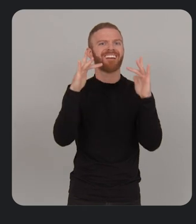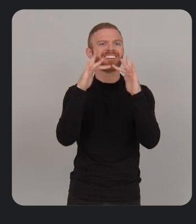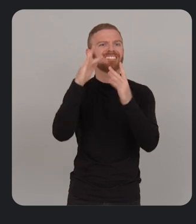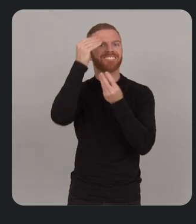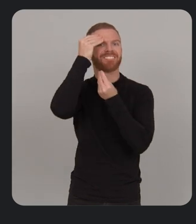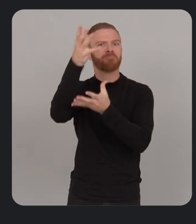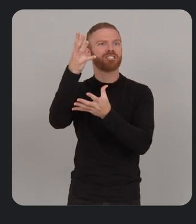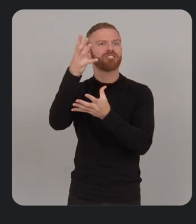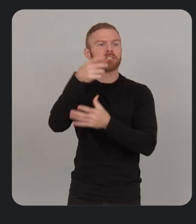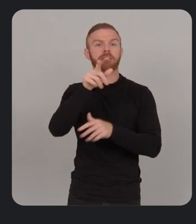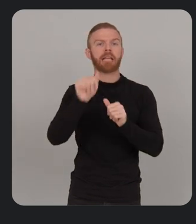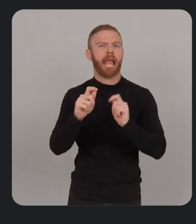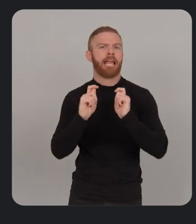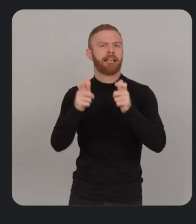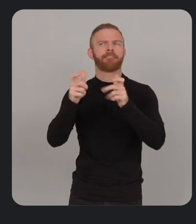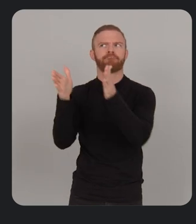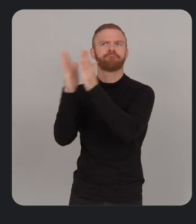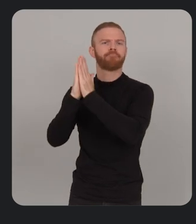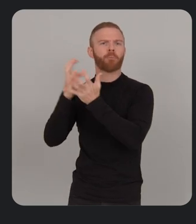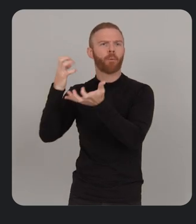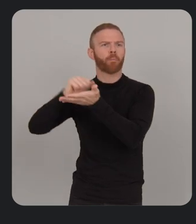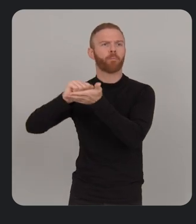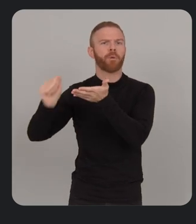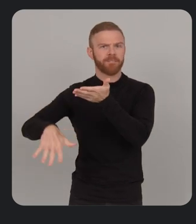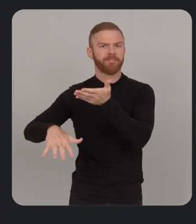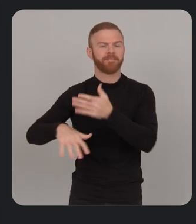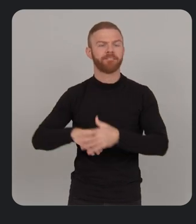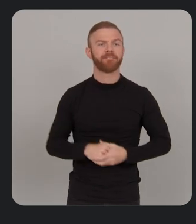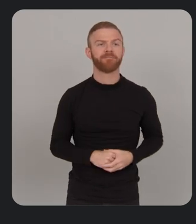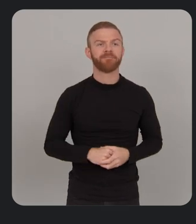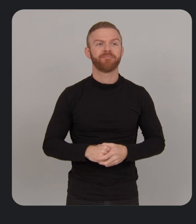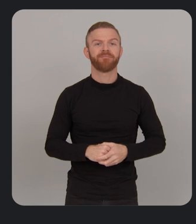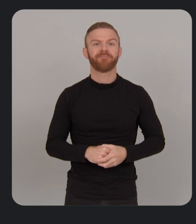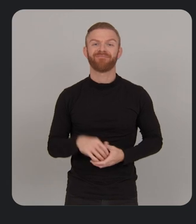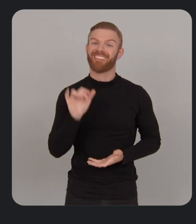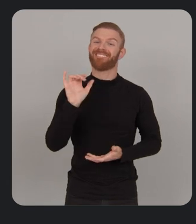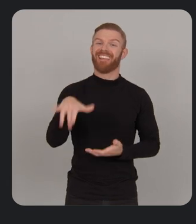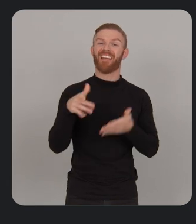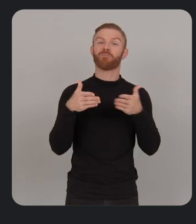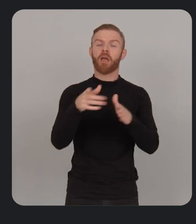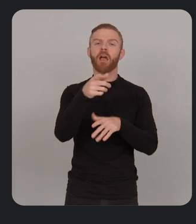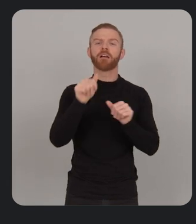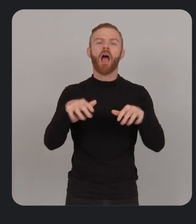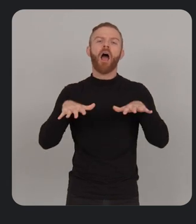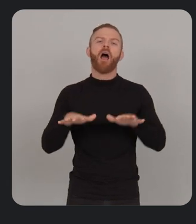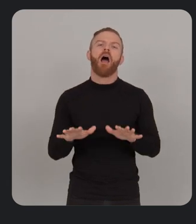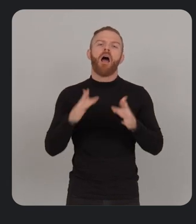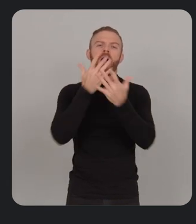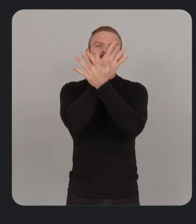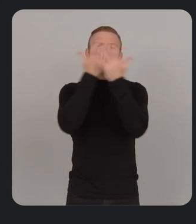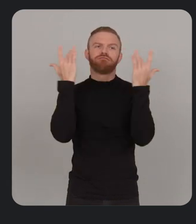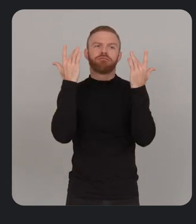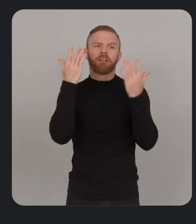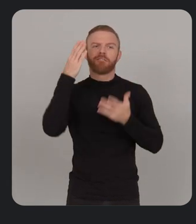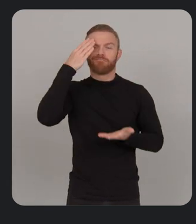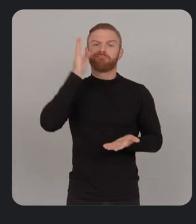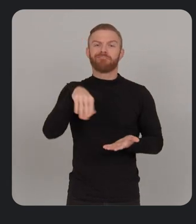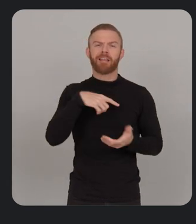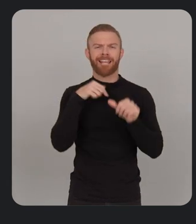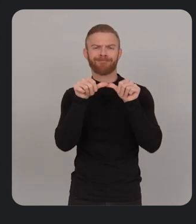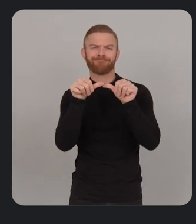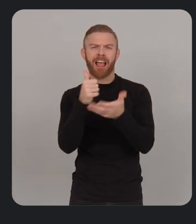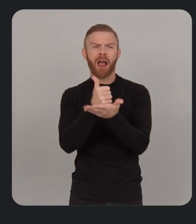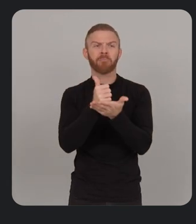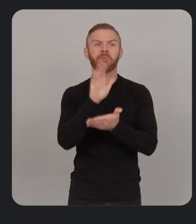so you can quickly request the removal that way you can have peace of mind that we're helping your personal information